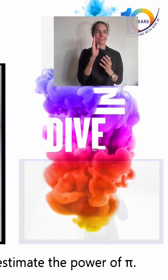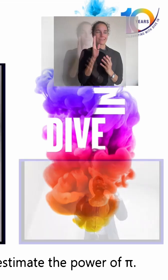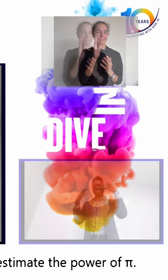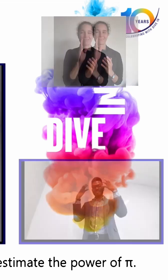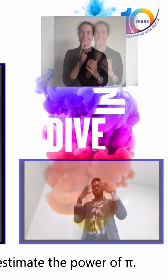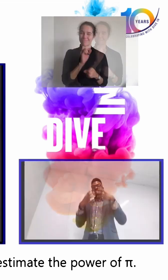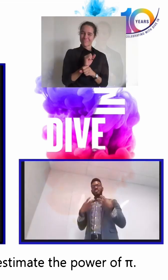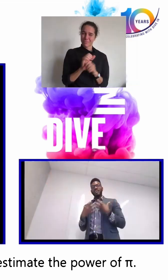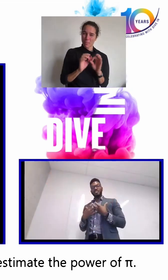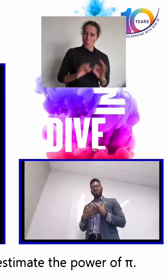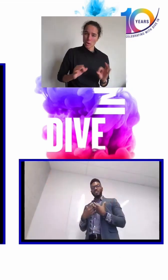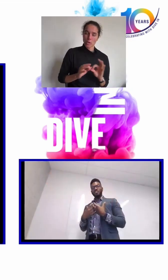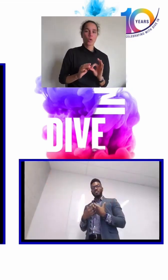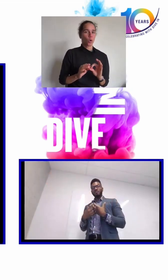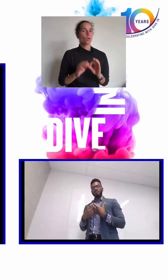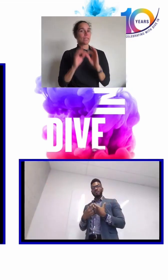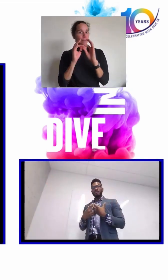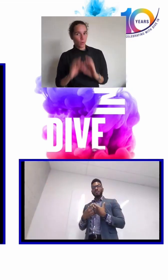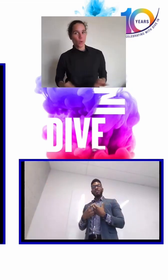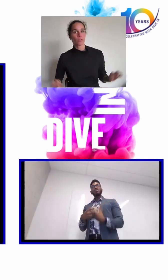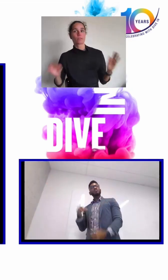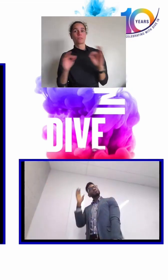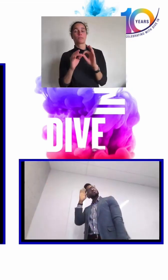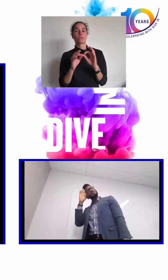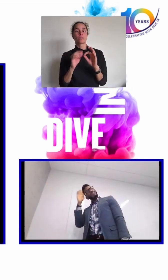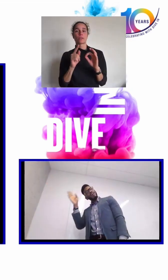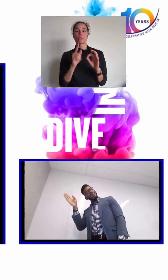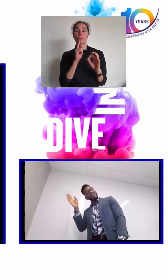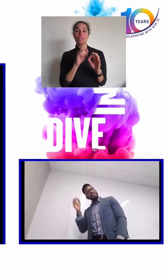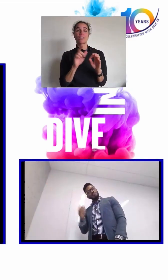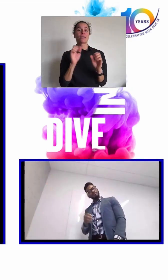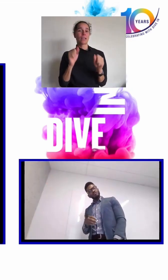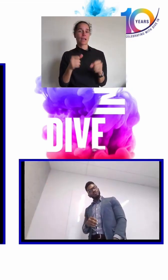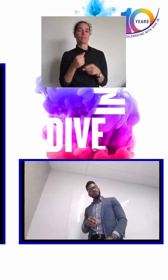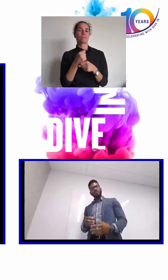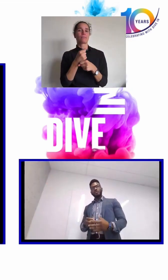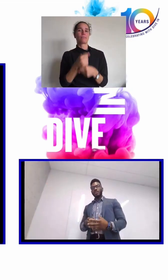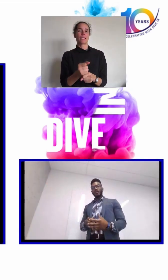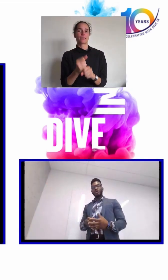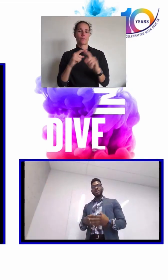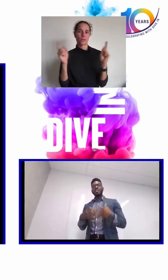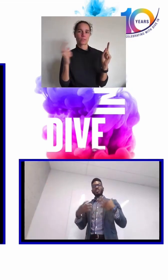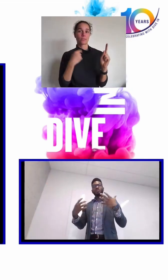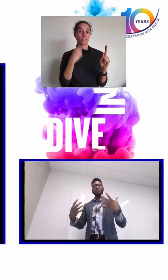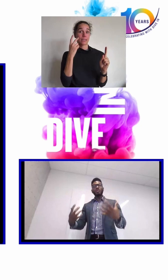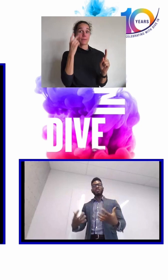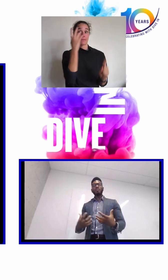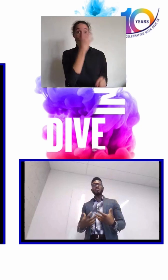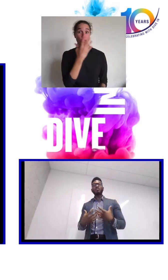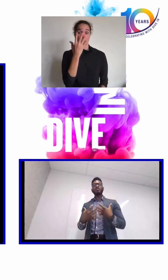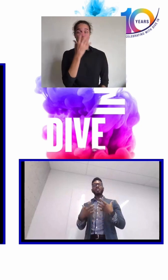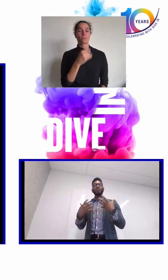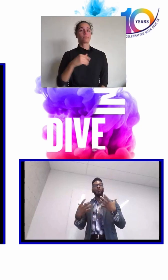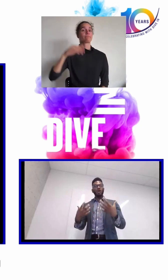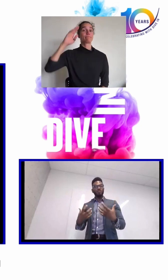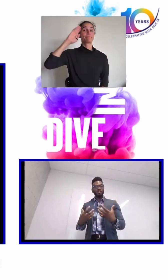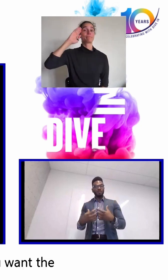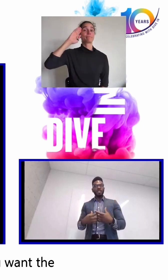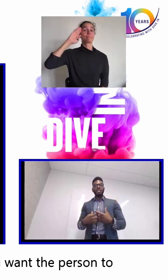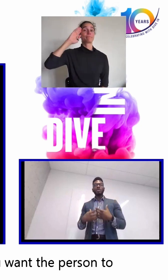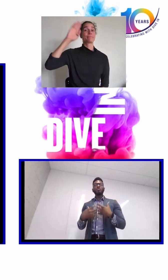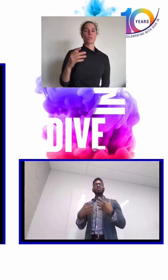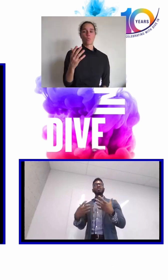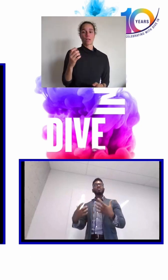hello. You see my facial expression. Can't do hi. No. You want the person to feel the